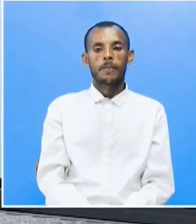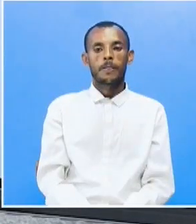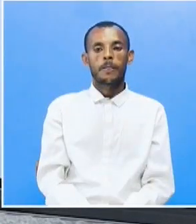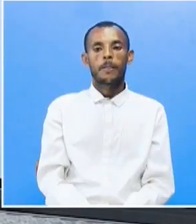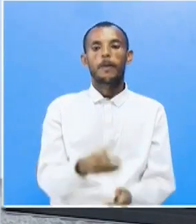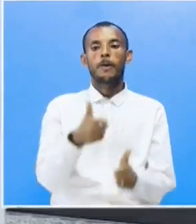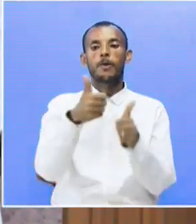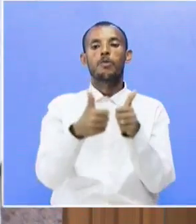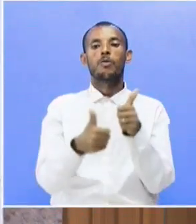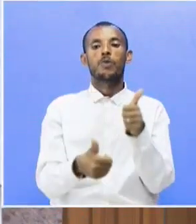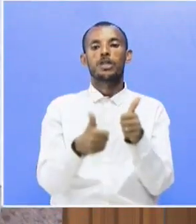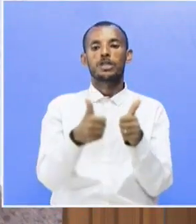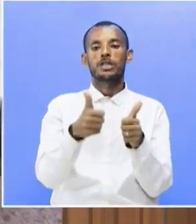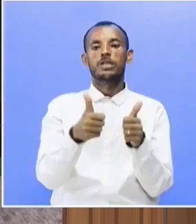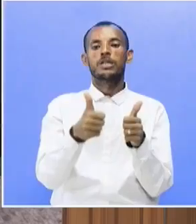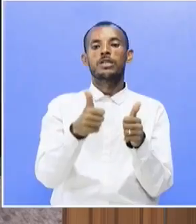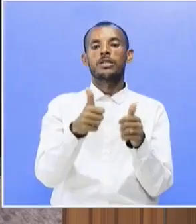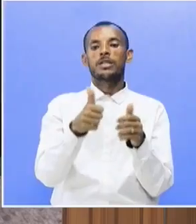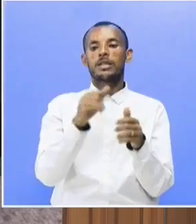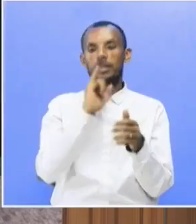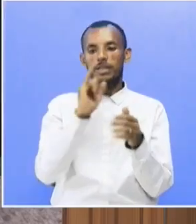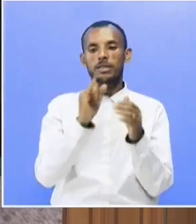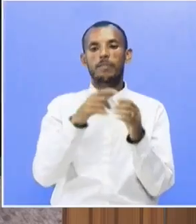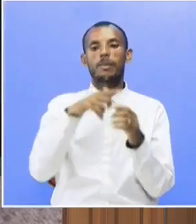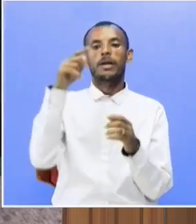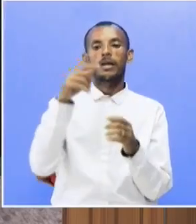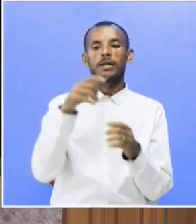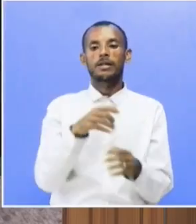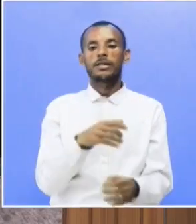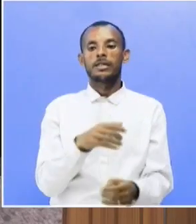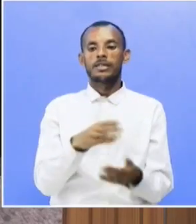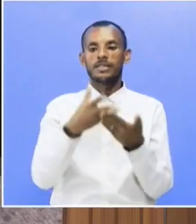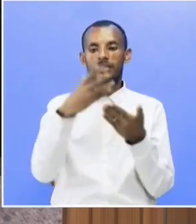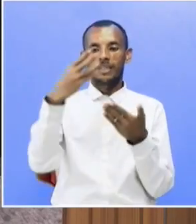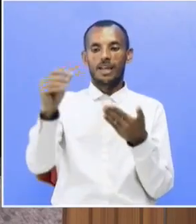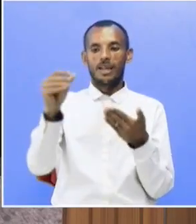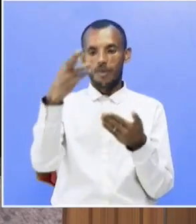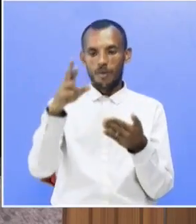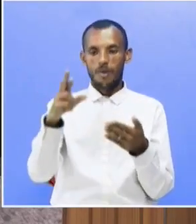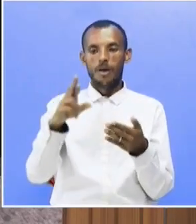which one is bigger, the selling price or the cost price?